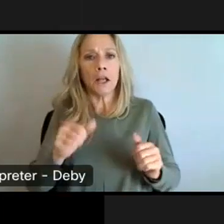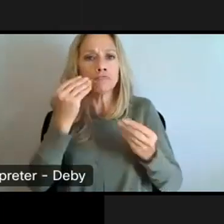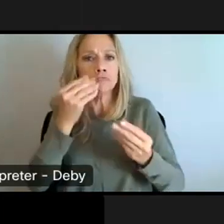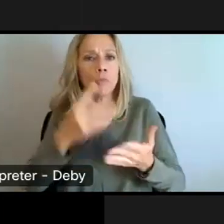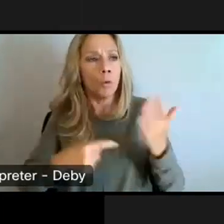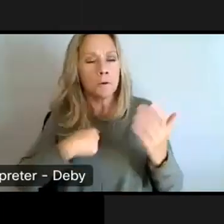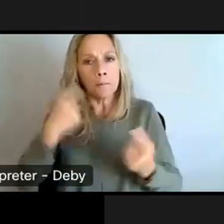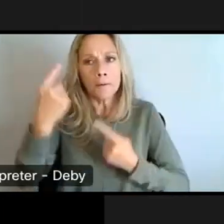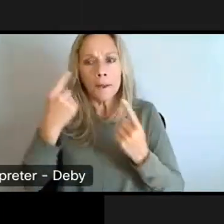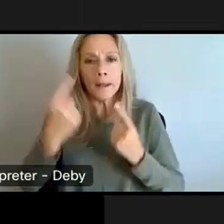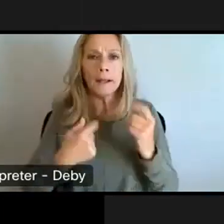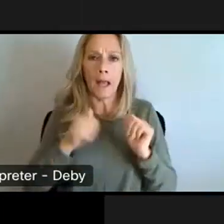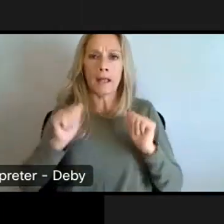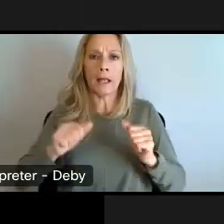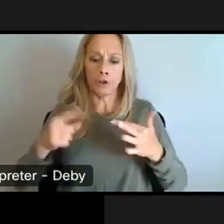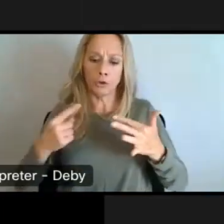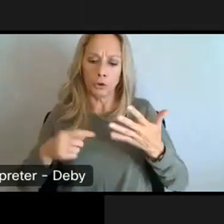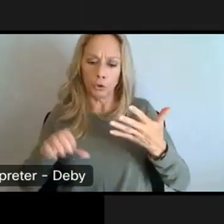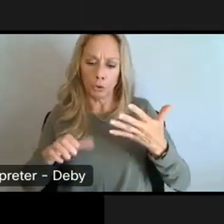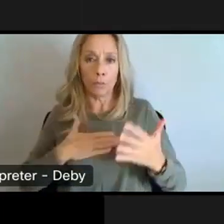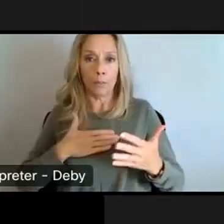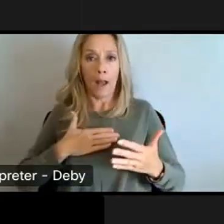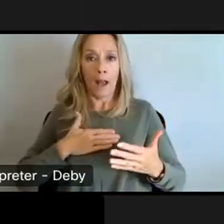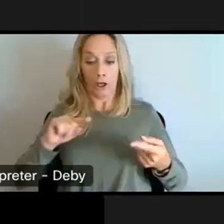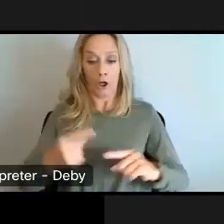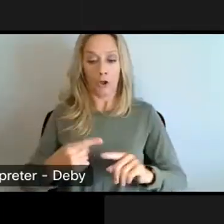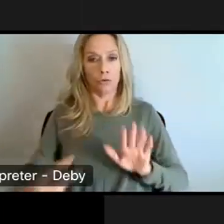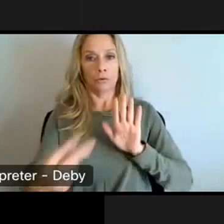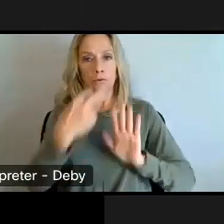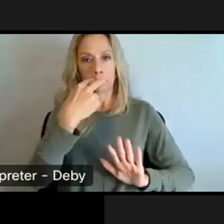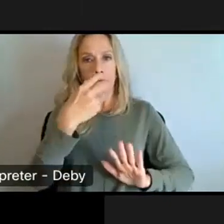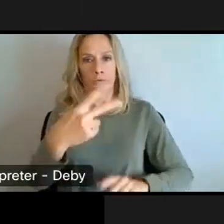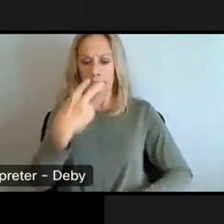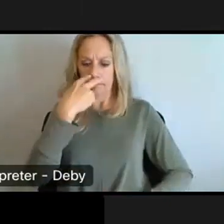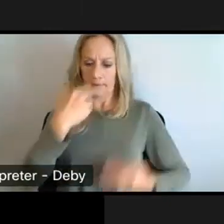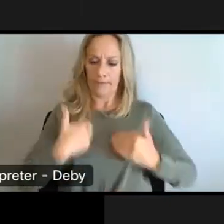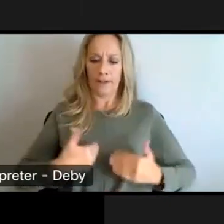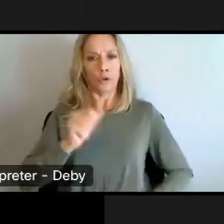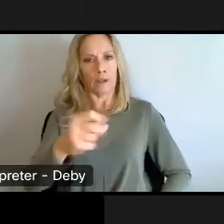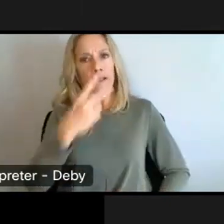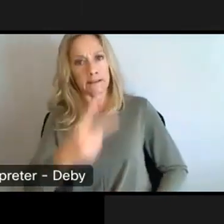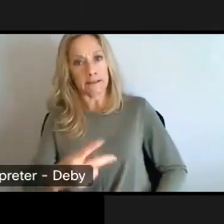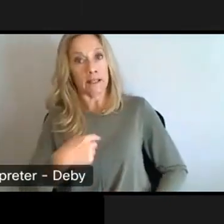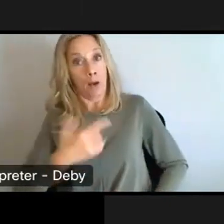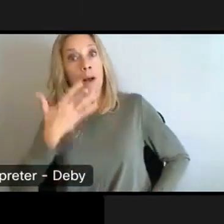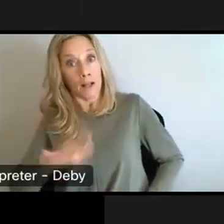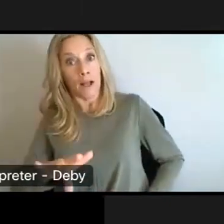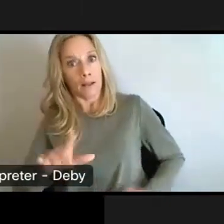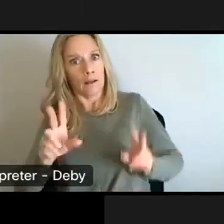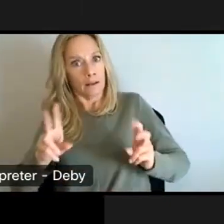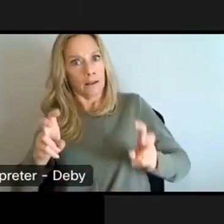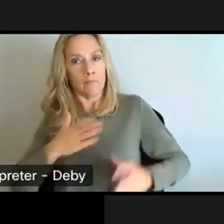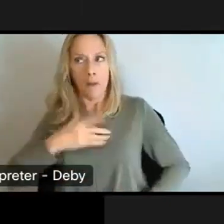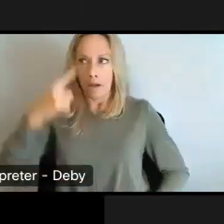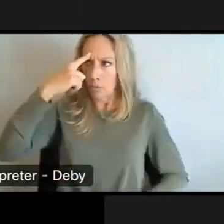Um, I can do these different things. All my injuries are very, very physical. So I'm the lucky one. You know, my